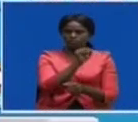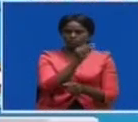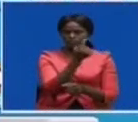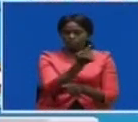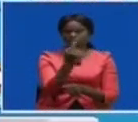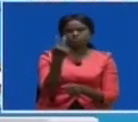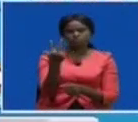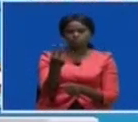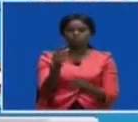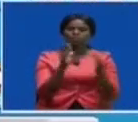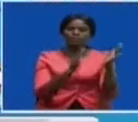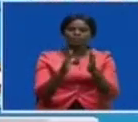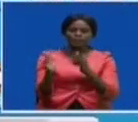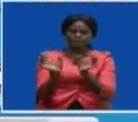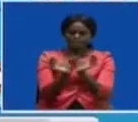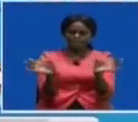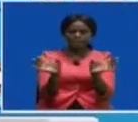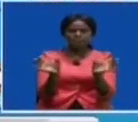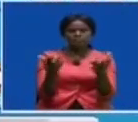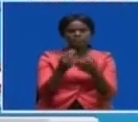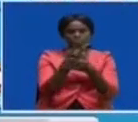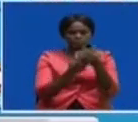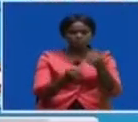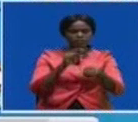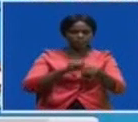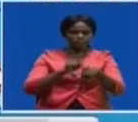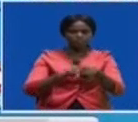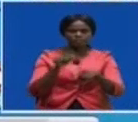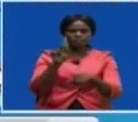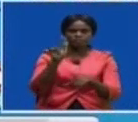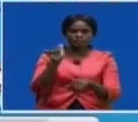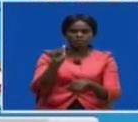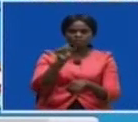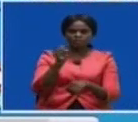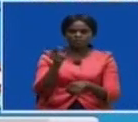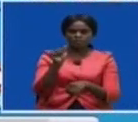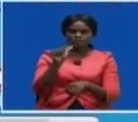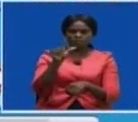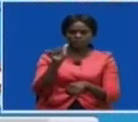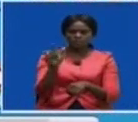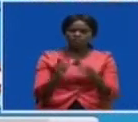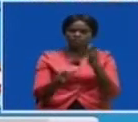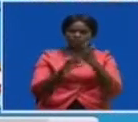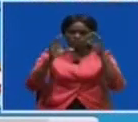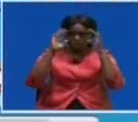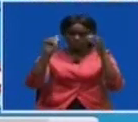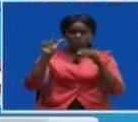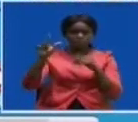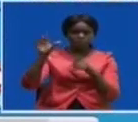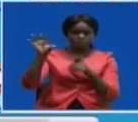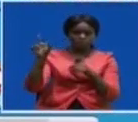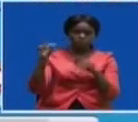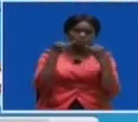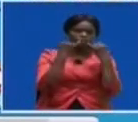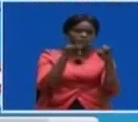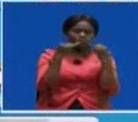the transitory period of 2019 football season. Kashala, who is in Wapula Province with Vice President Trix Mwemba, told affiliates